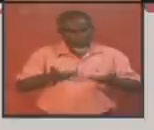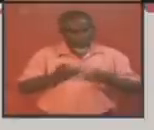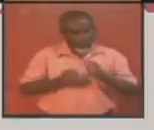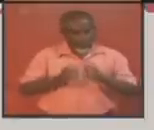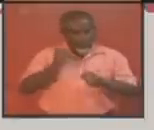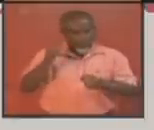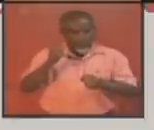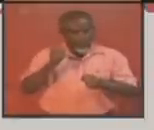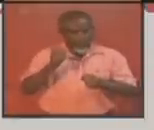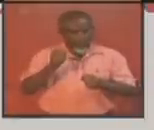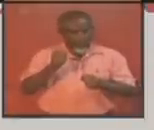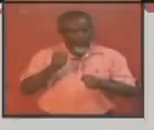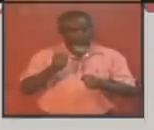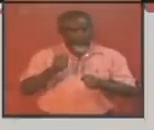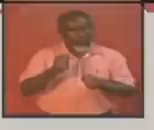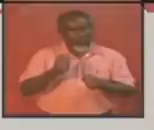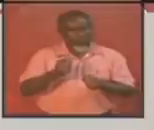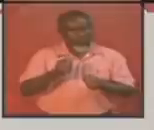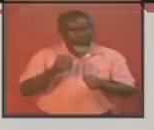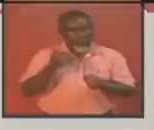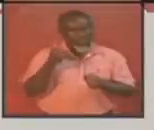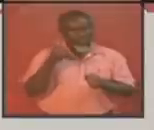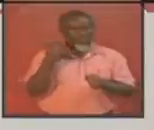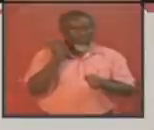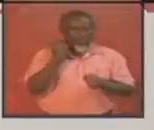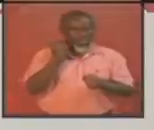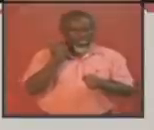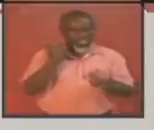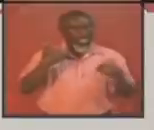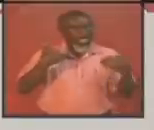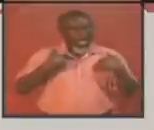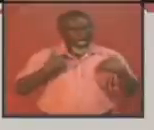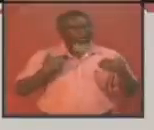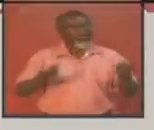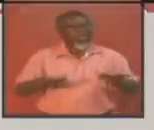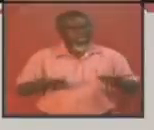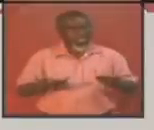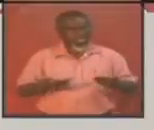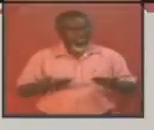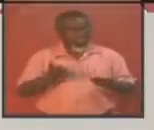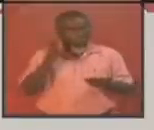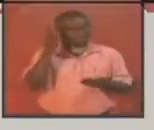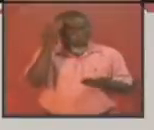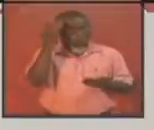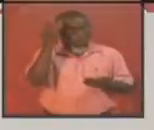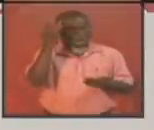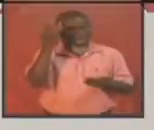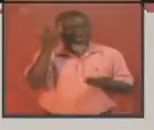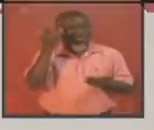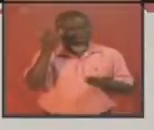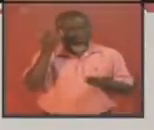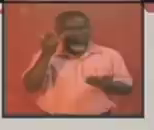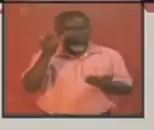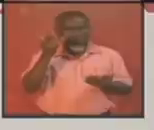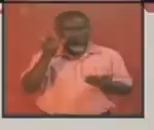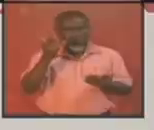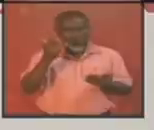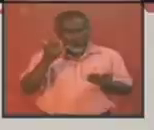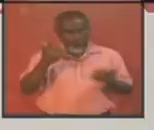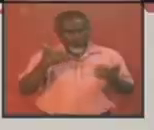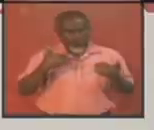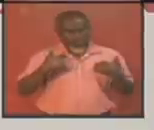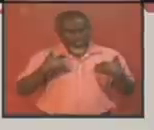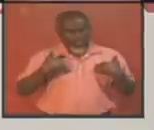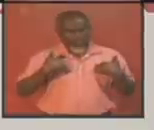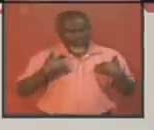as endemic by certain countries around the world. Endemic for something we call sylvatic or jungle yellow fever, meaning that the cycle is